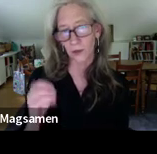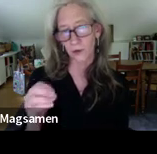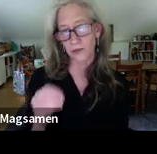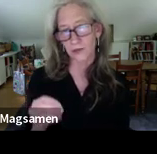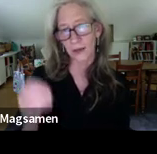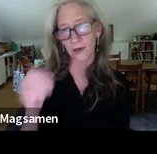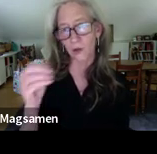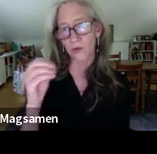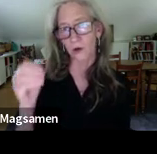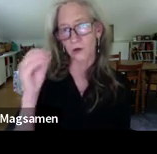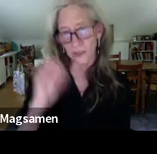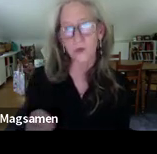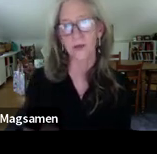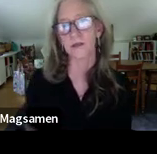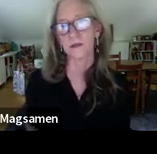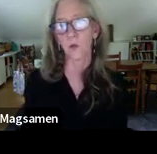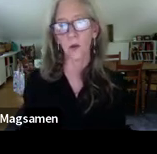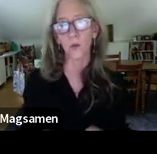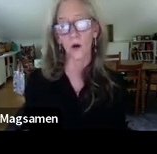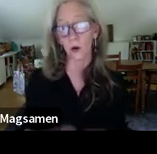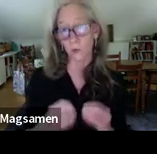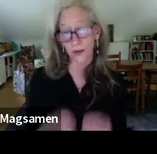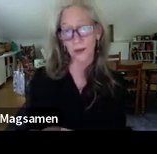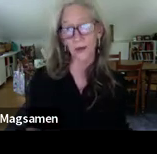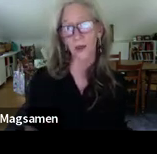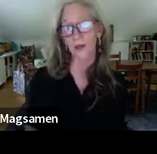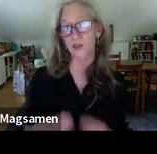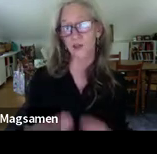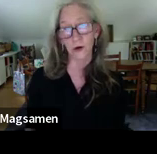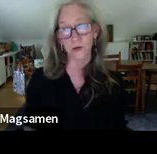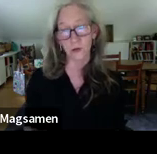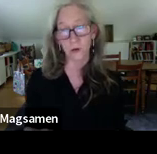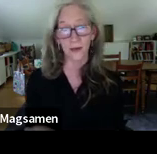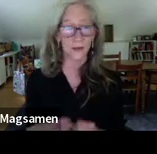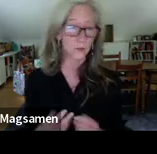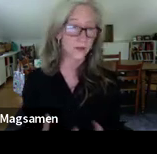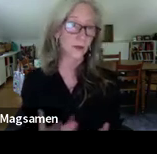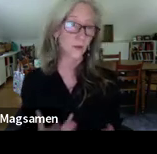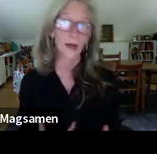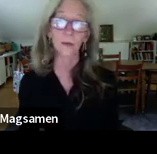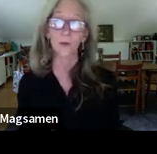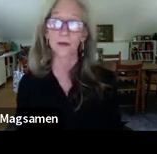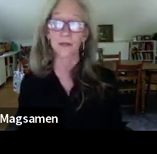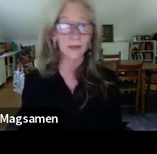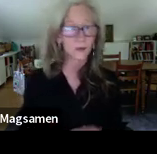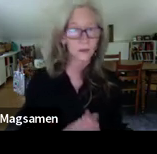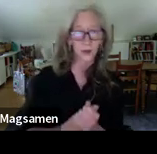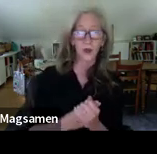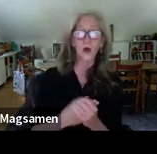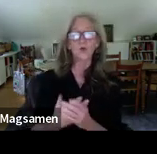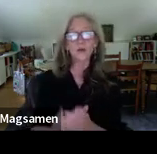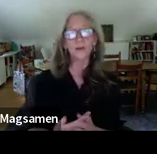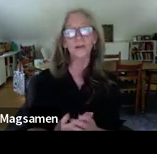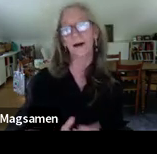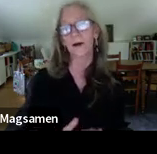load increases and cortisol decreases when we are writing and sharing our stories and expressing what's happening with us. And I think there's